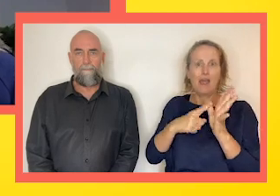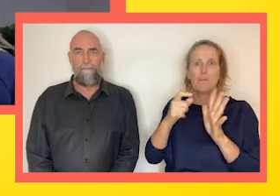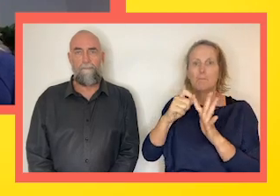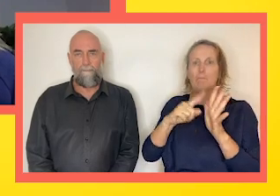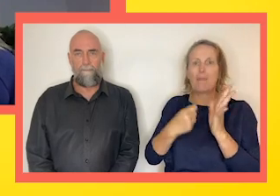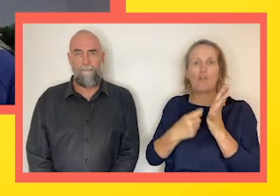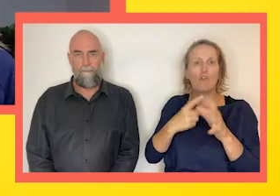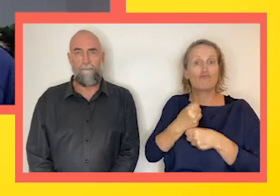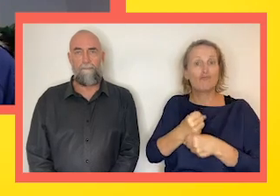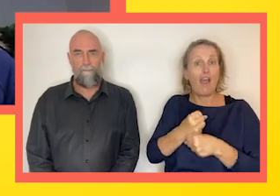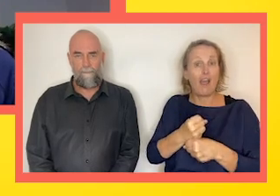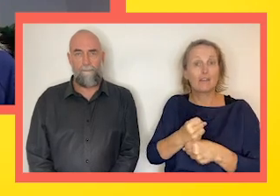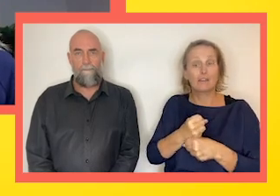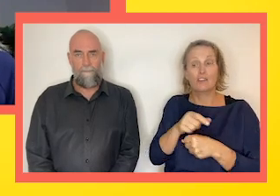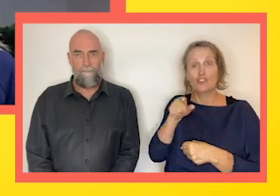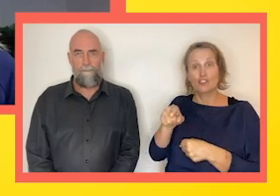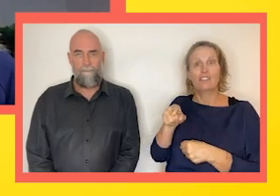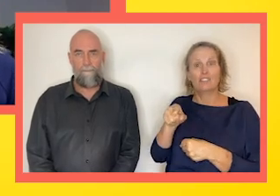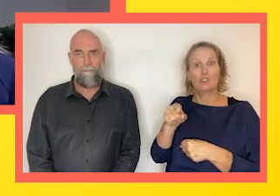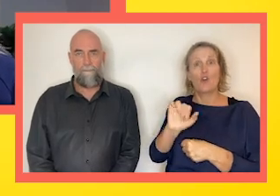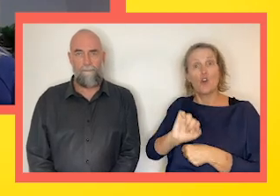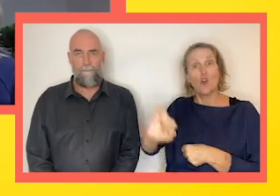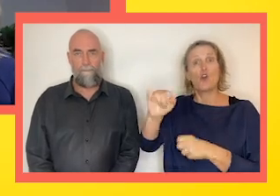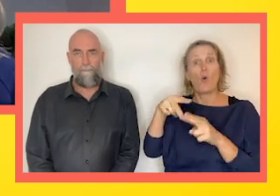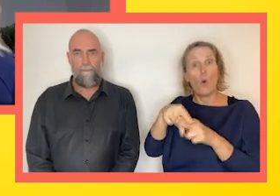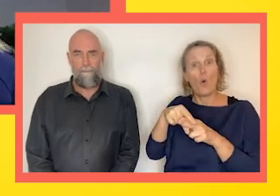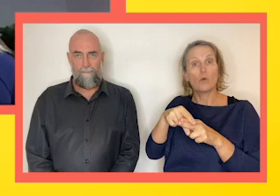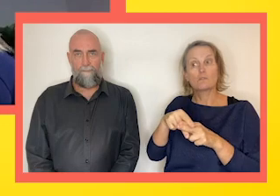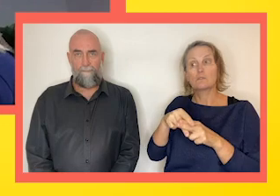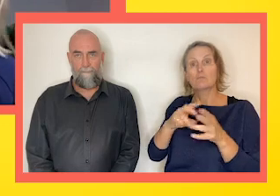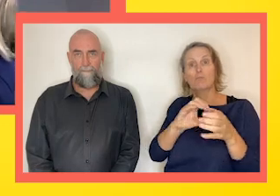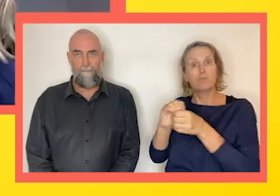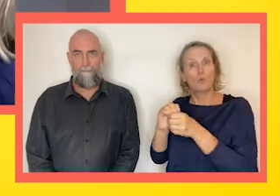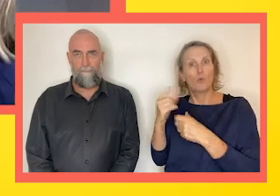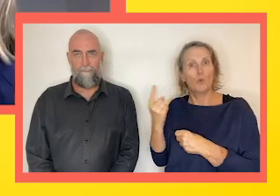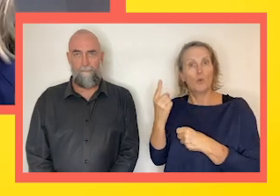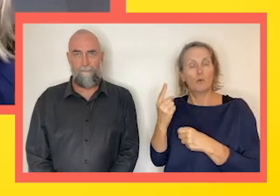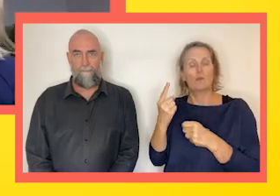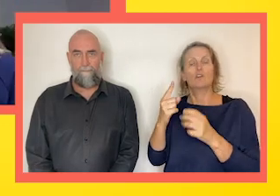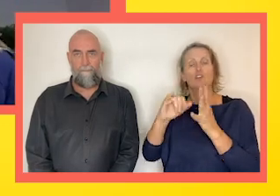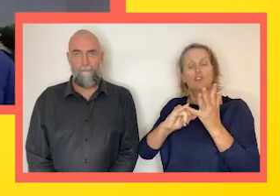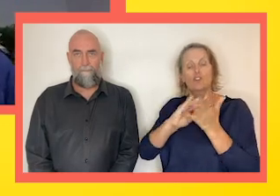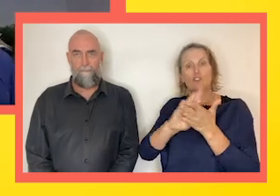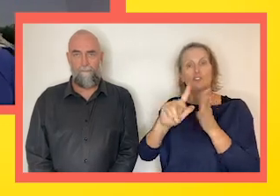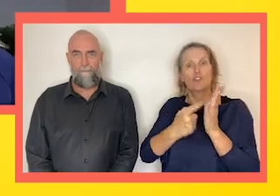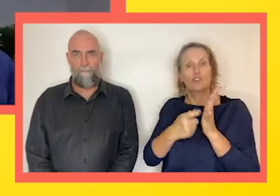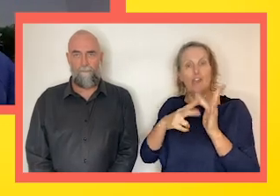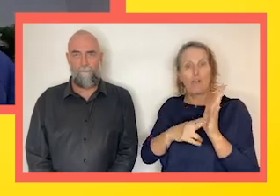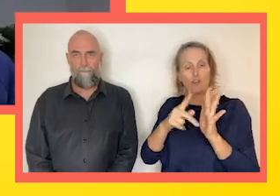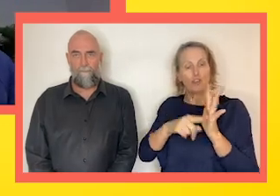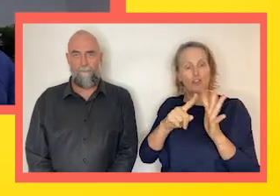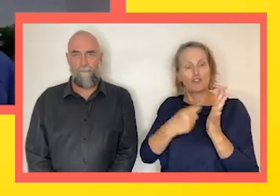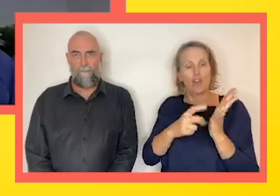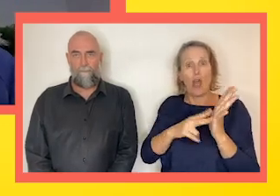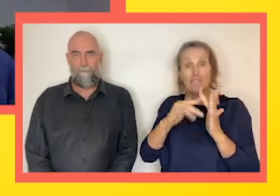who's actually on the horse of Sharon Jarvis, who has been to 3 games now. So it's this really